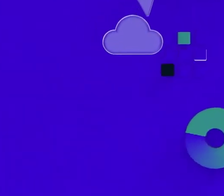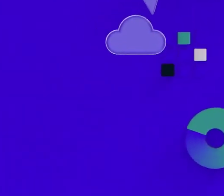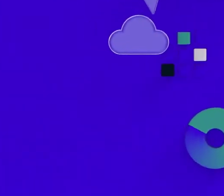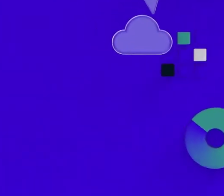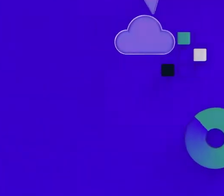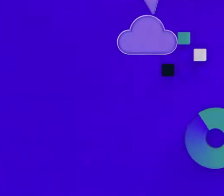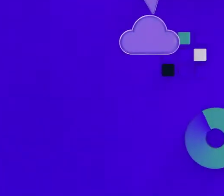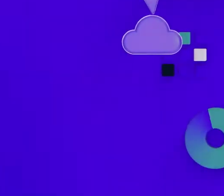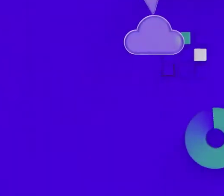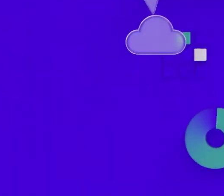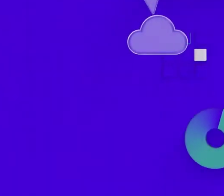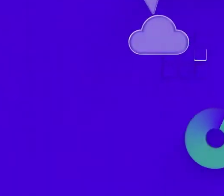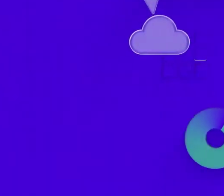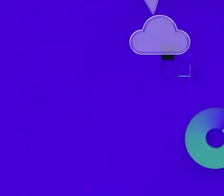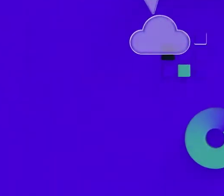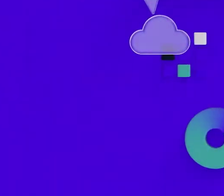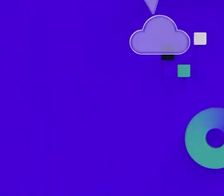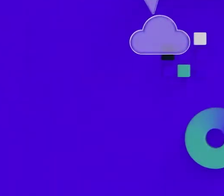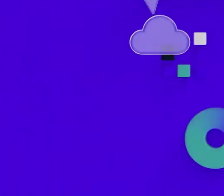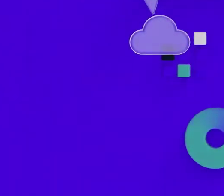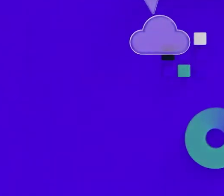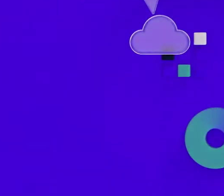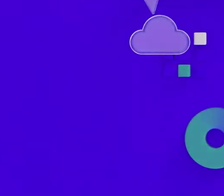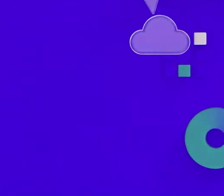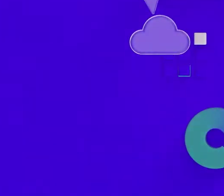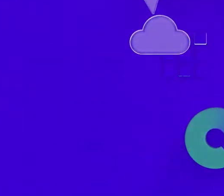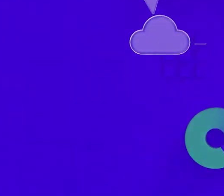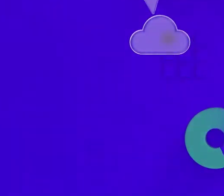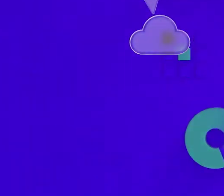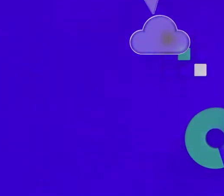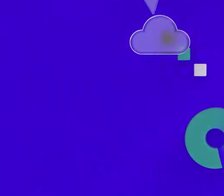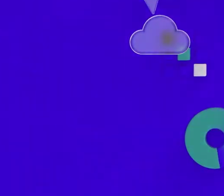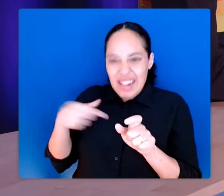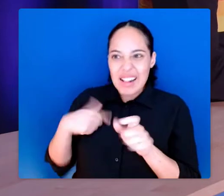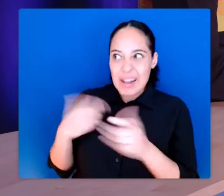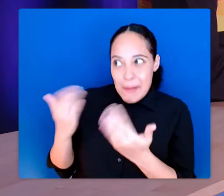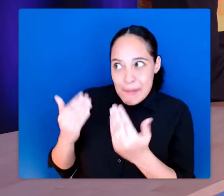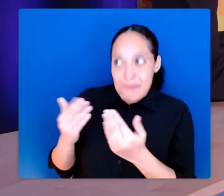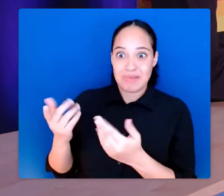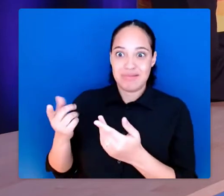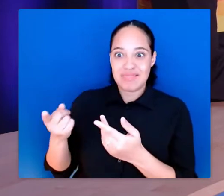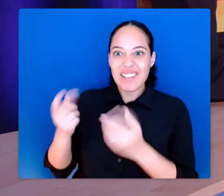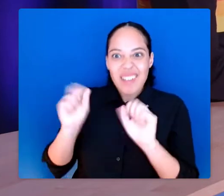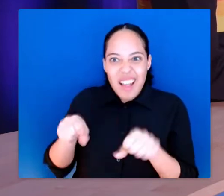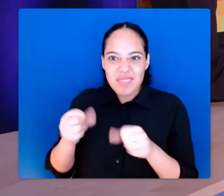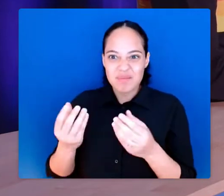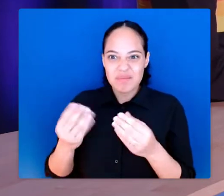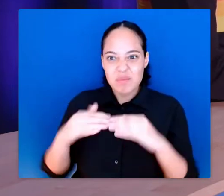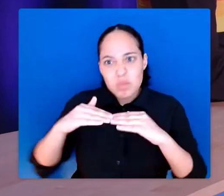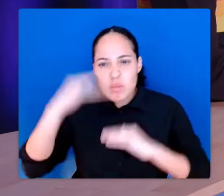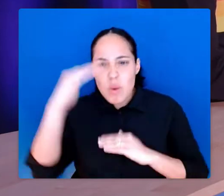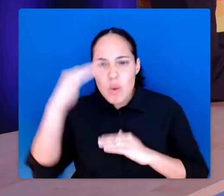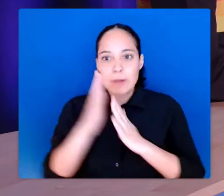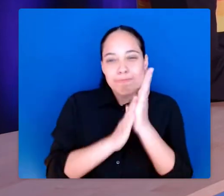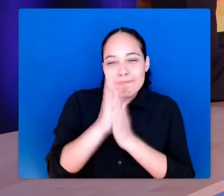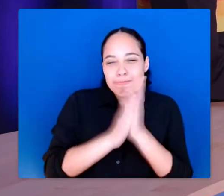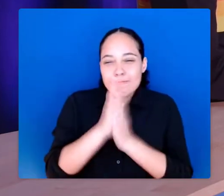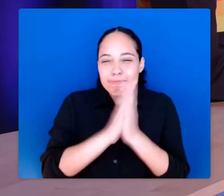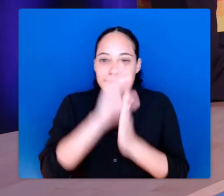Hi everyone, thank you so much for joining this new episode of the A Bit of AI show. In the A Bit of AI show, we talk to people from all over the world about